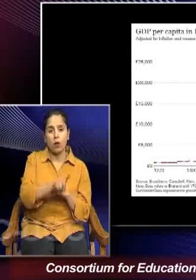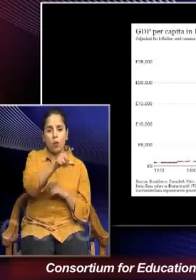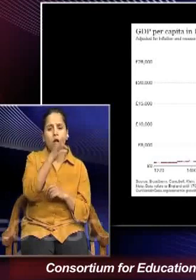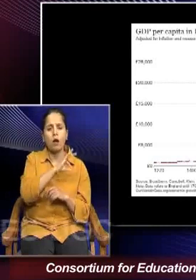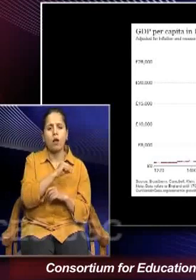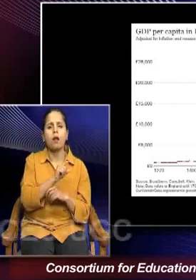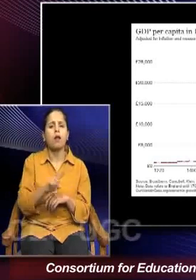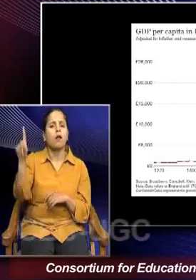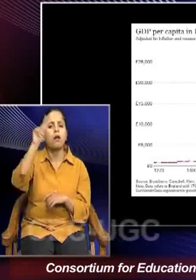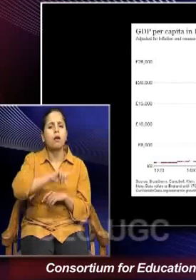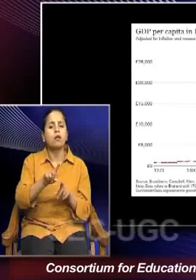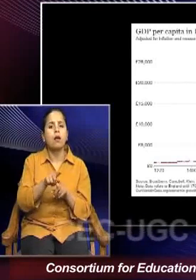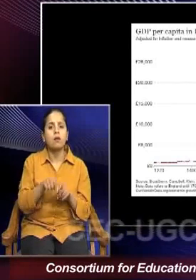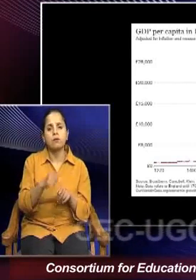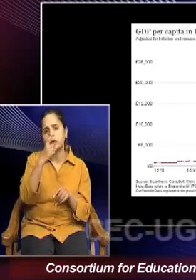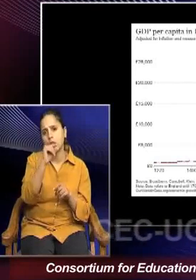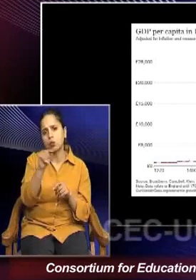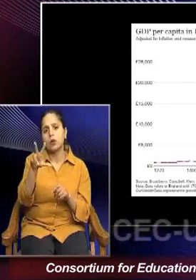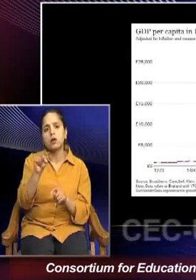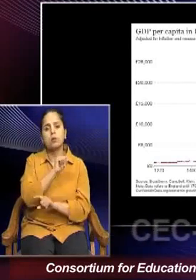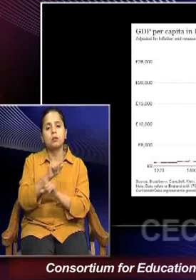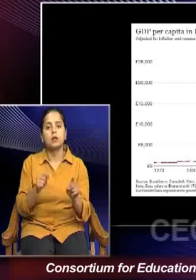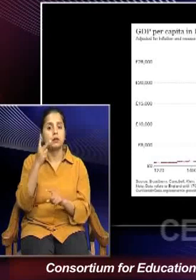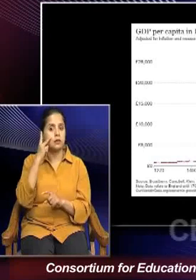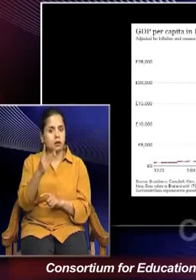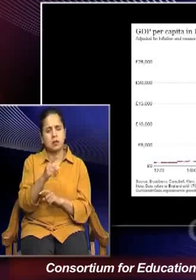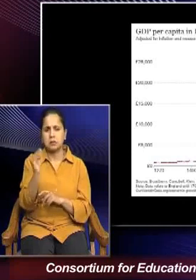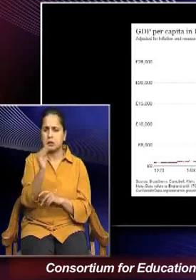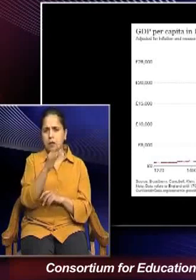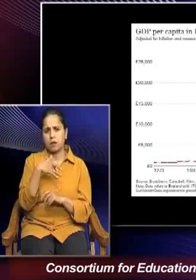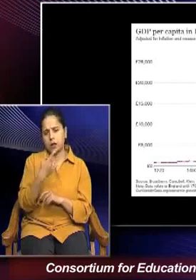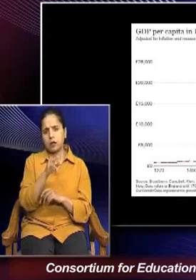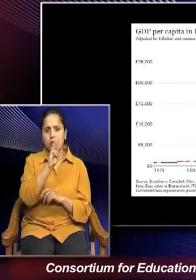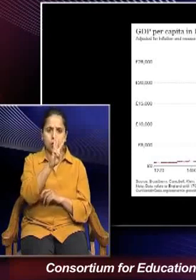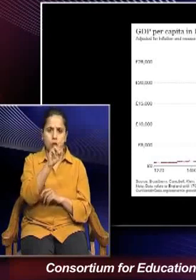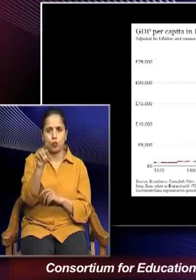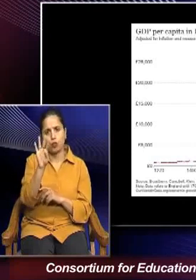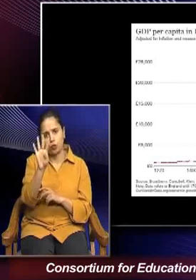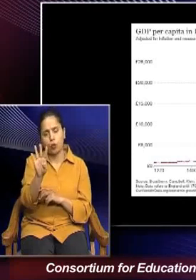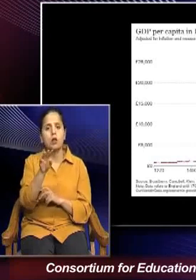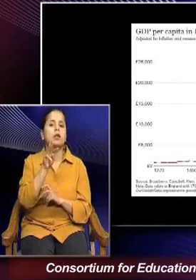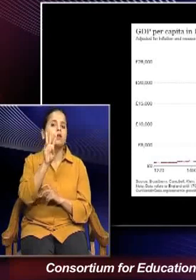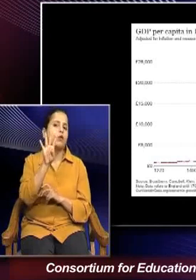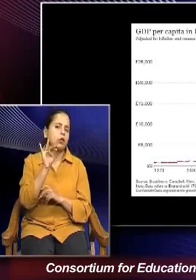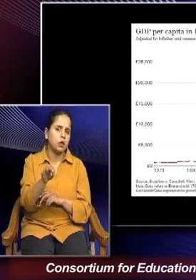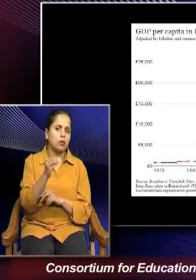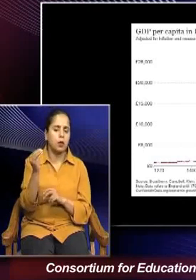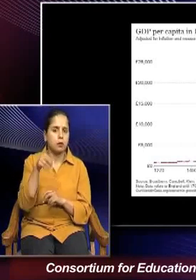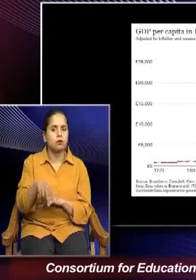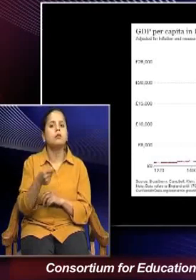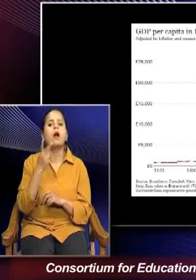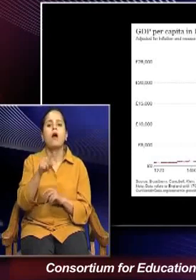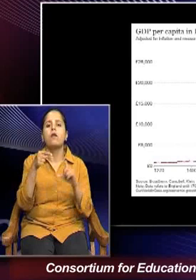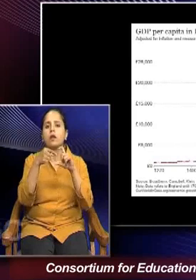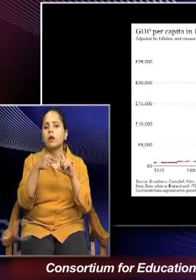70 to 80% of this time period was somewhere close to 3 to 4,000 pounds per